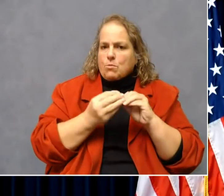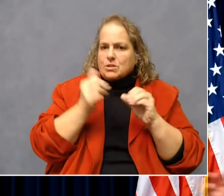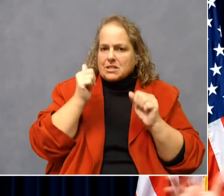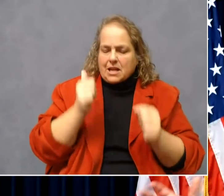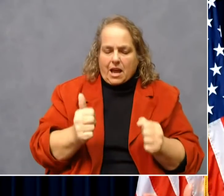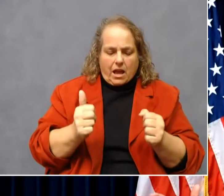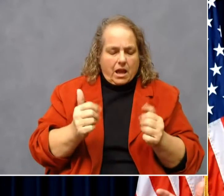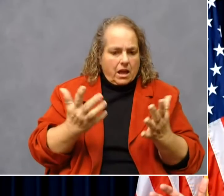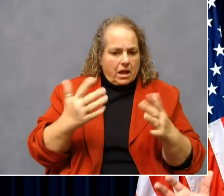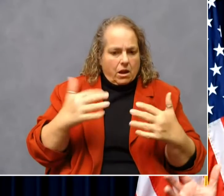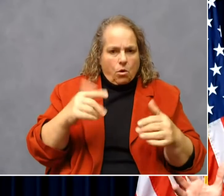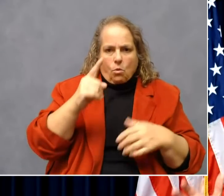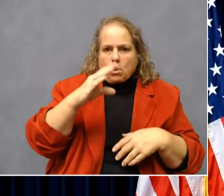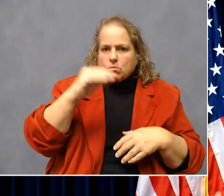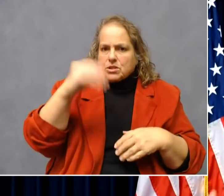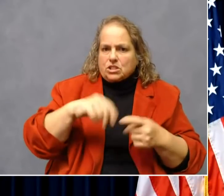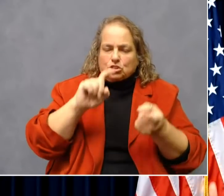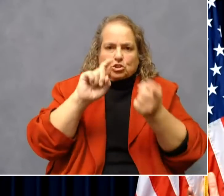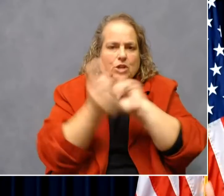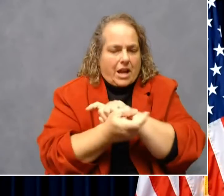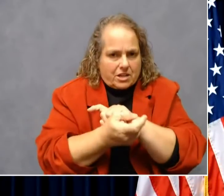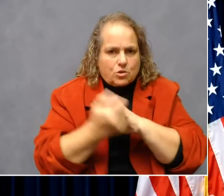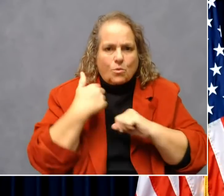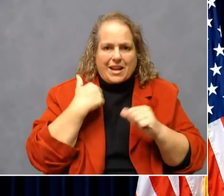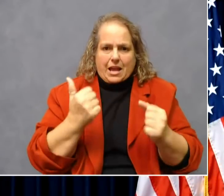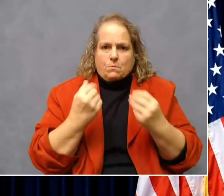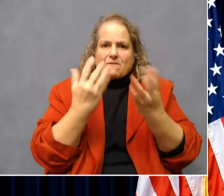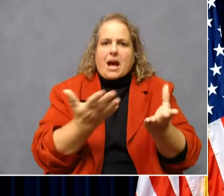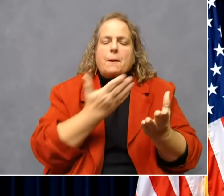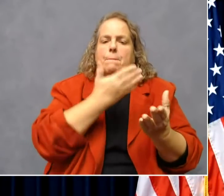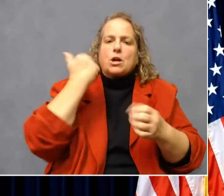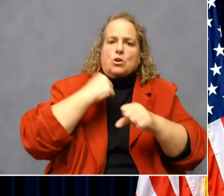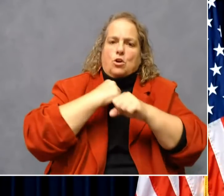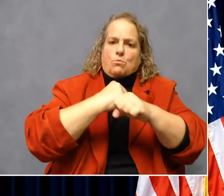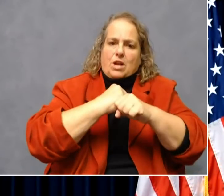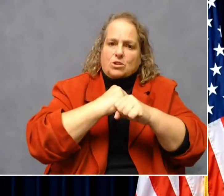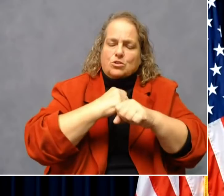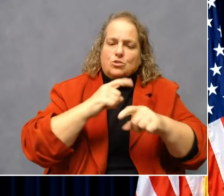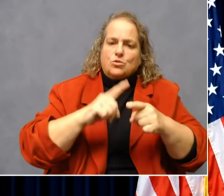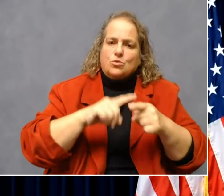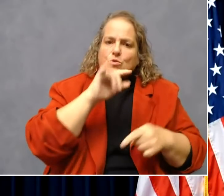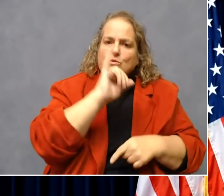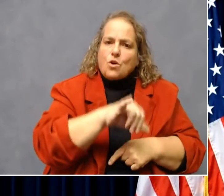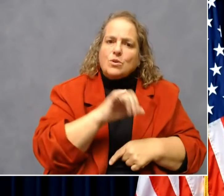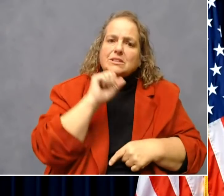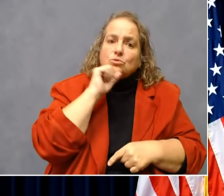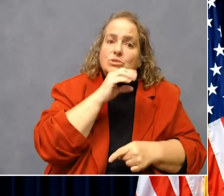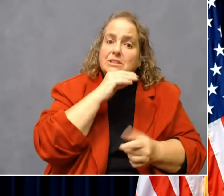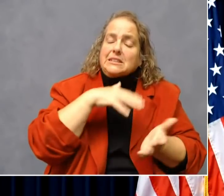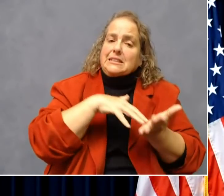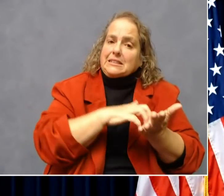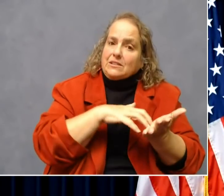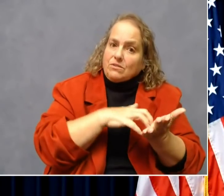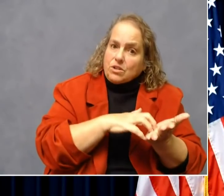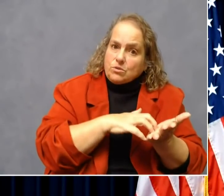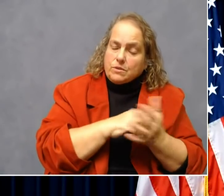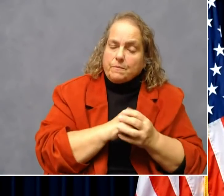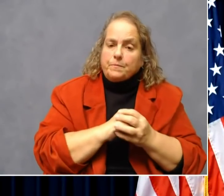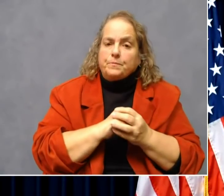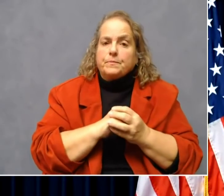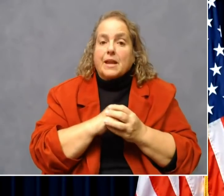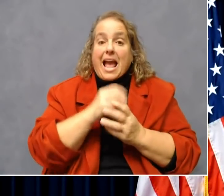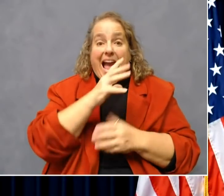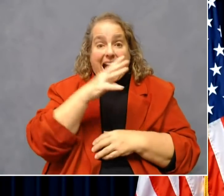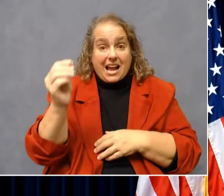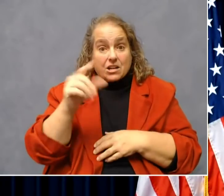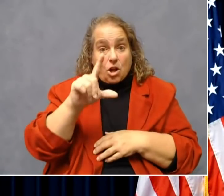can provide such better protection to these individuals. And long-term care